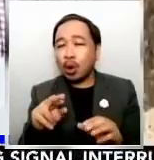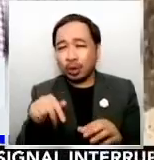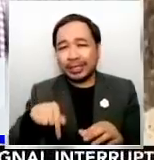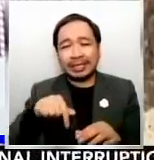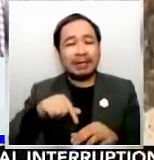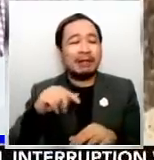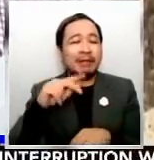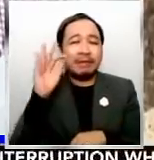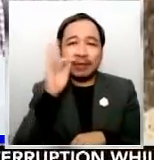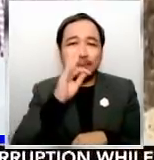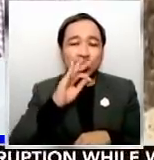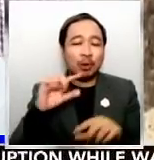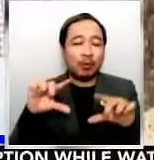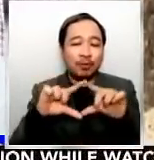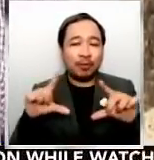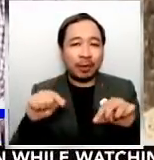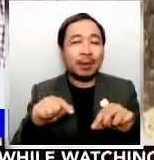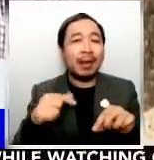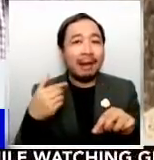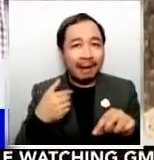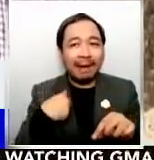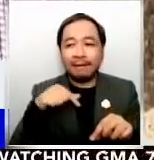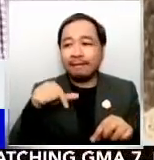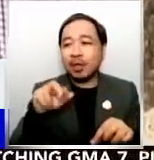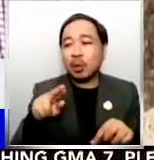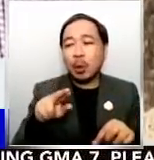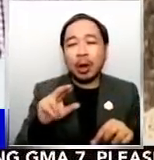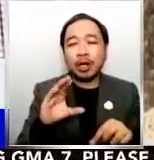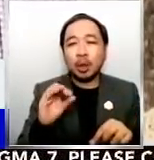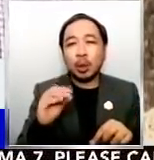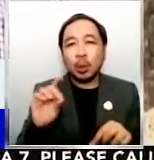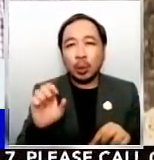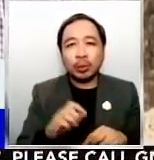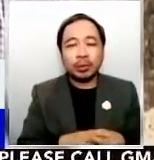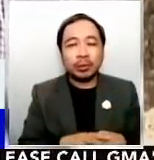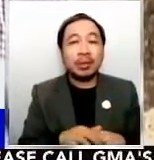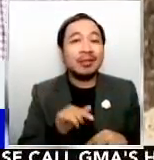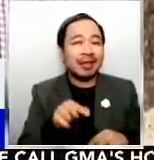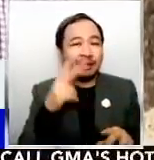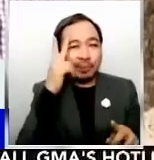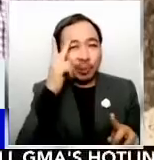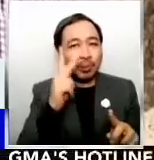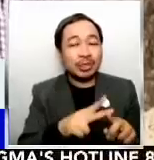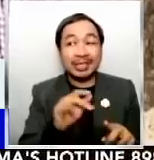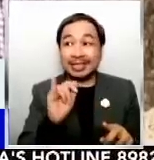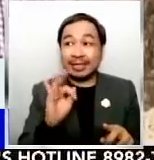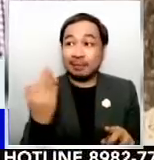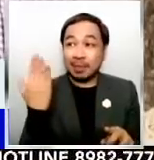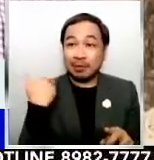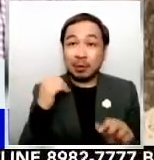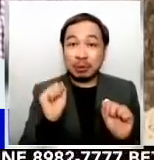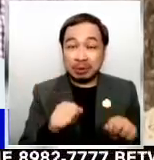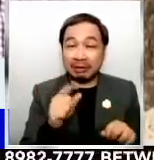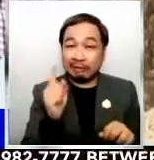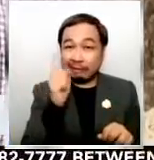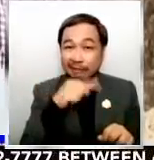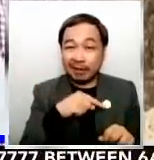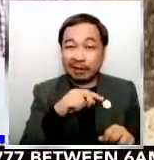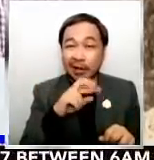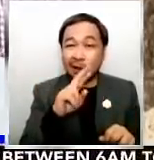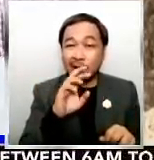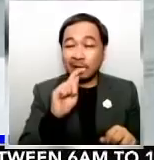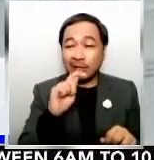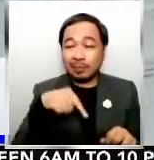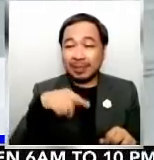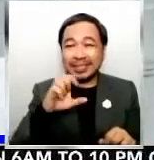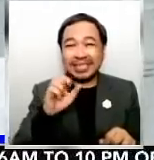code. Yan ang purpose doon. Kung kaya nilang pikiin yung RT-PCR noon, ay they can do the same with this box